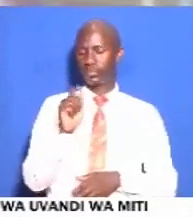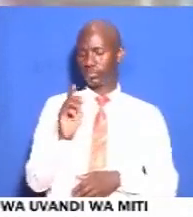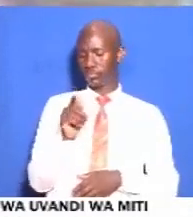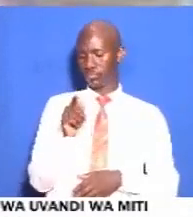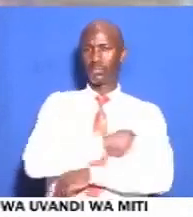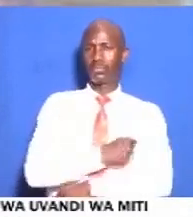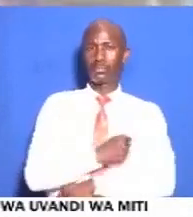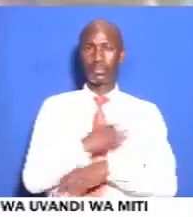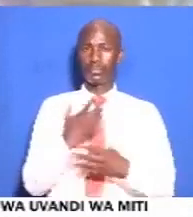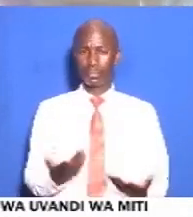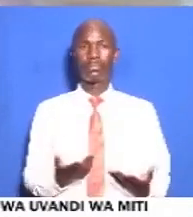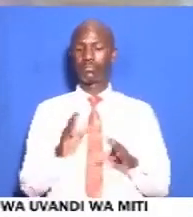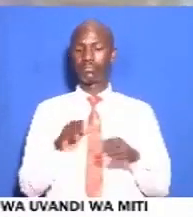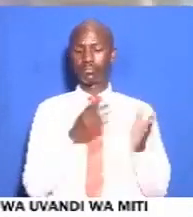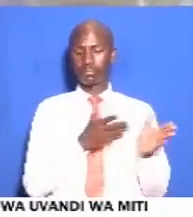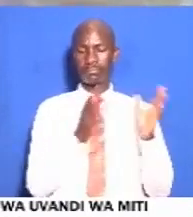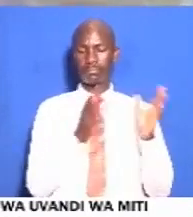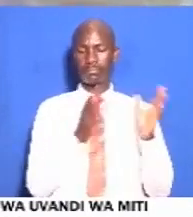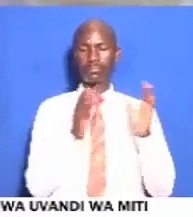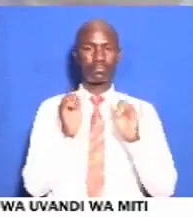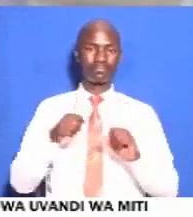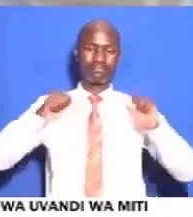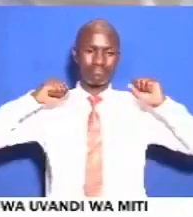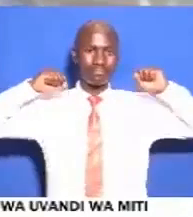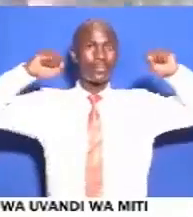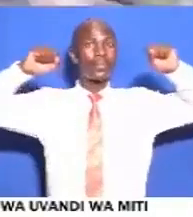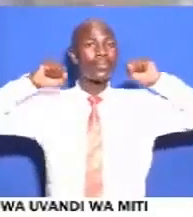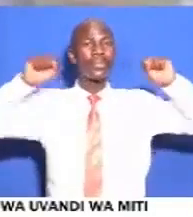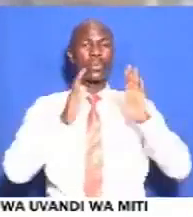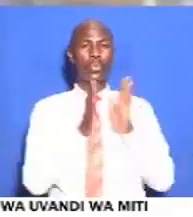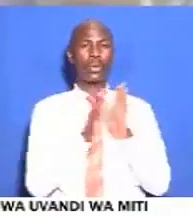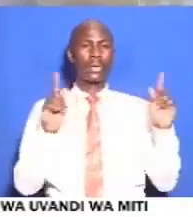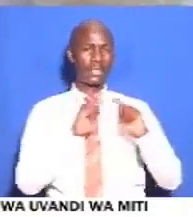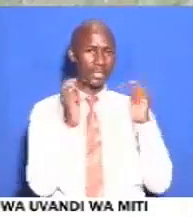Calcutta, given an opportunity, we can champion this together with the